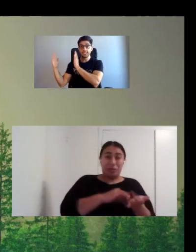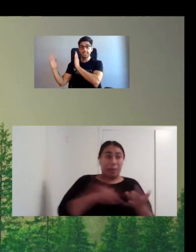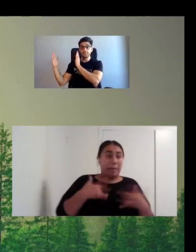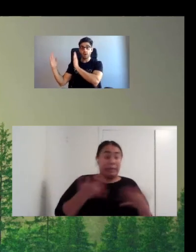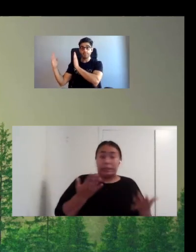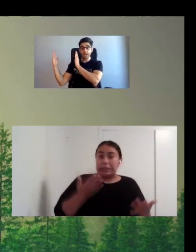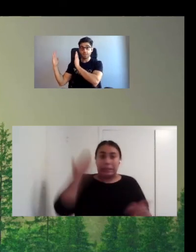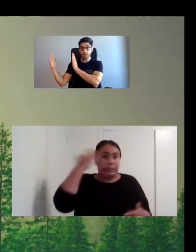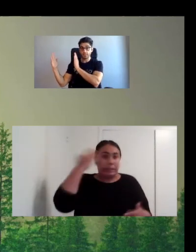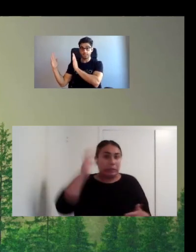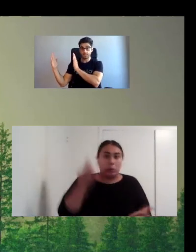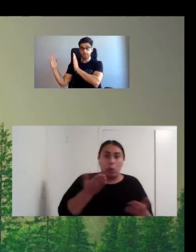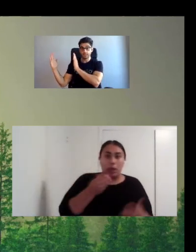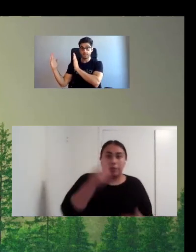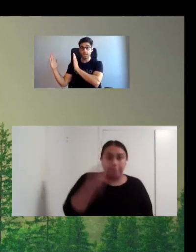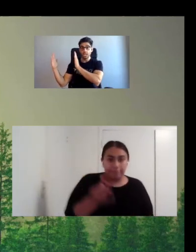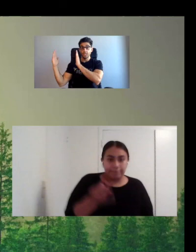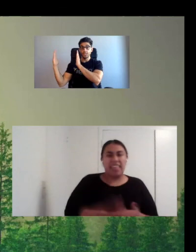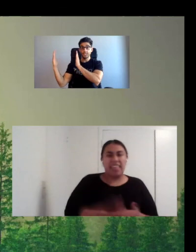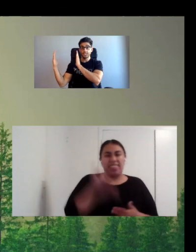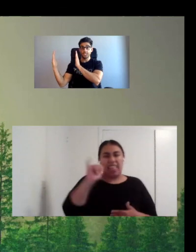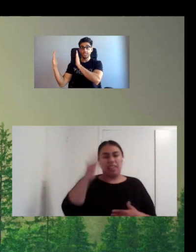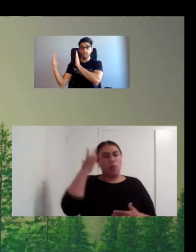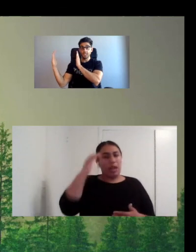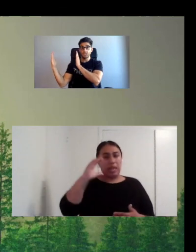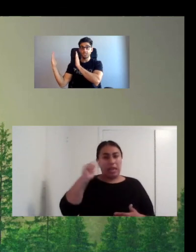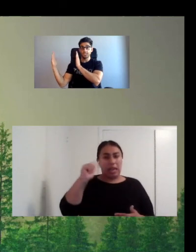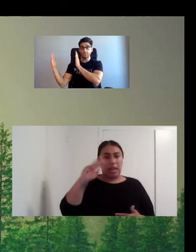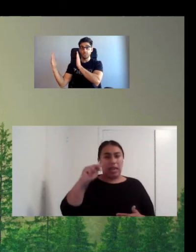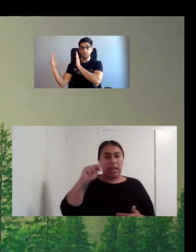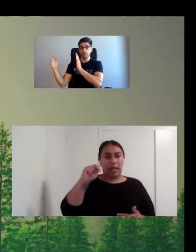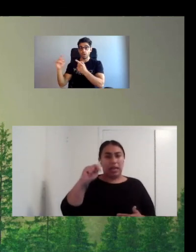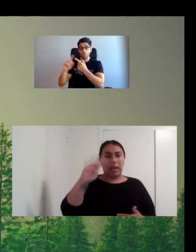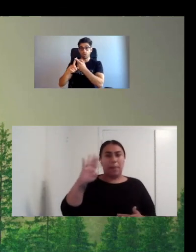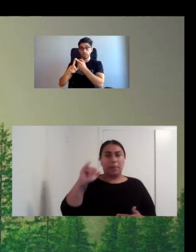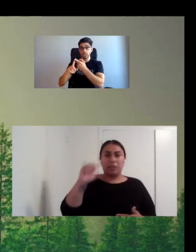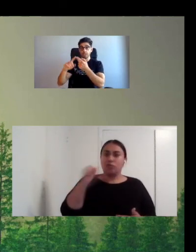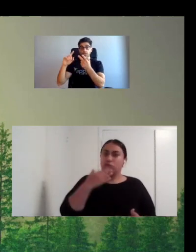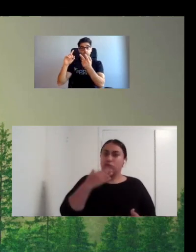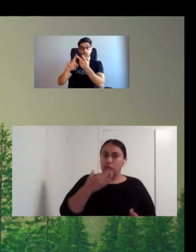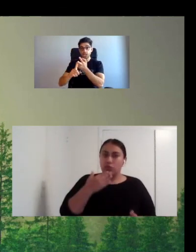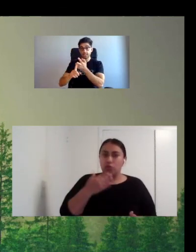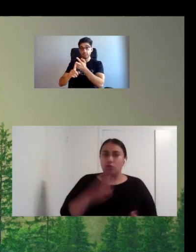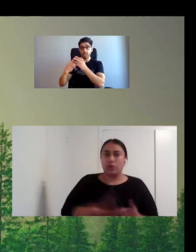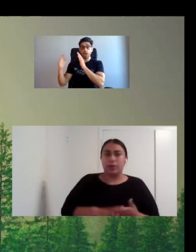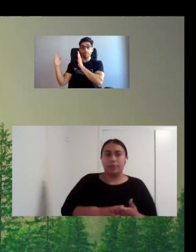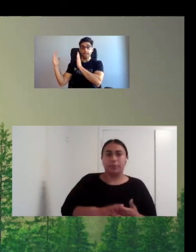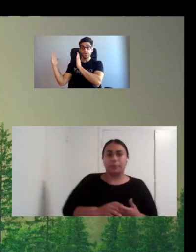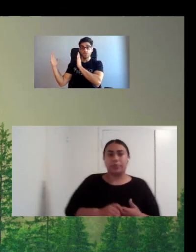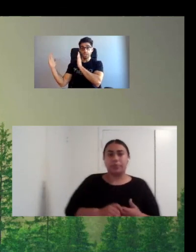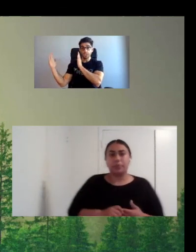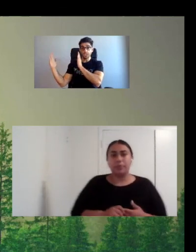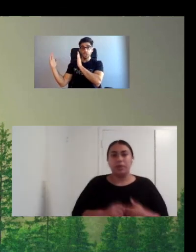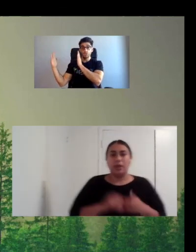the disease-modifying therapies, okay? This is the medication that is administered orally, injectably, by